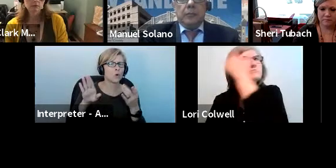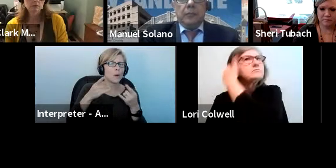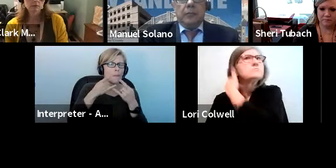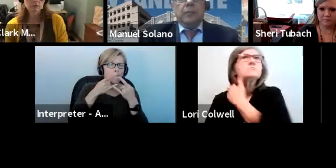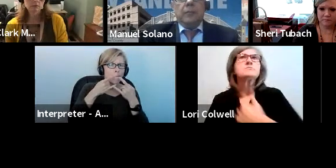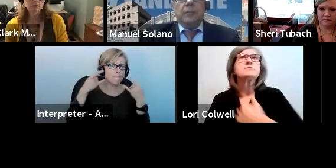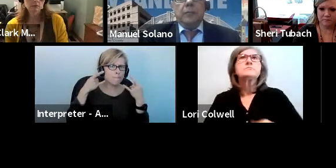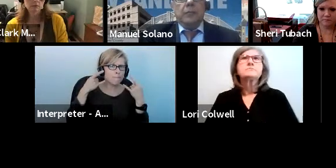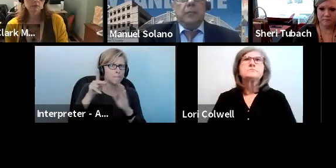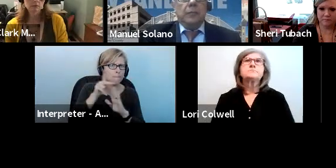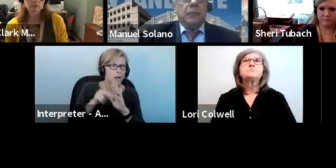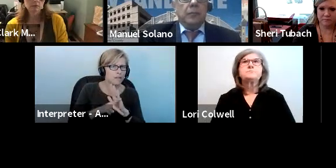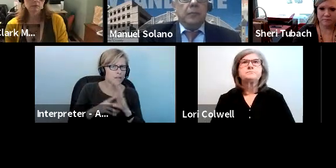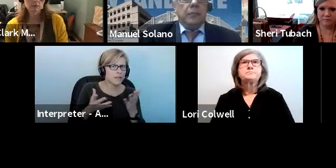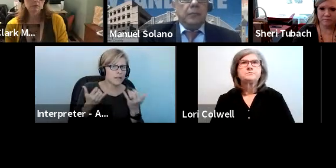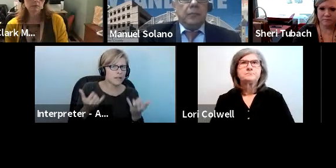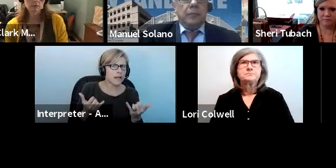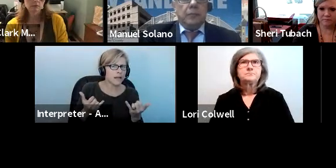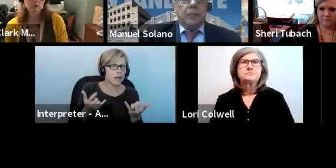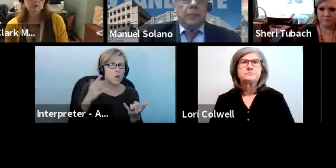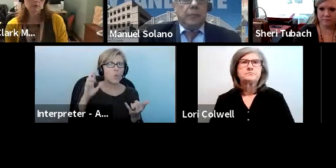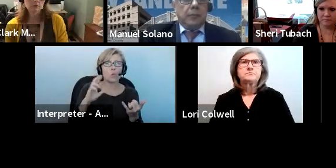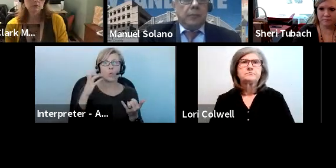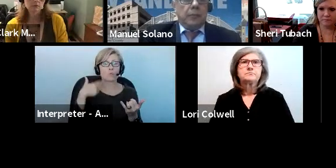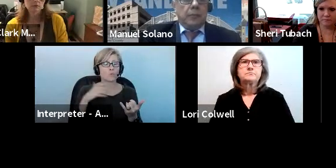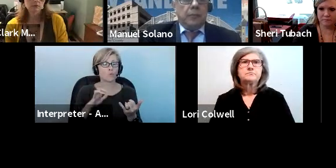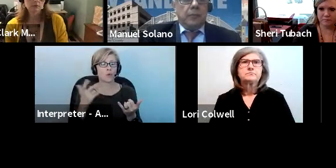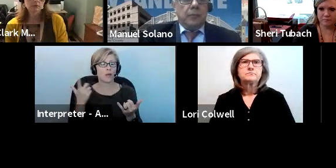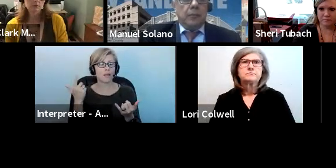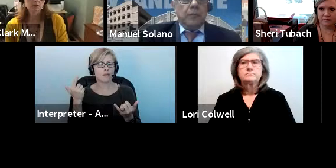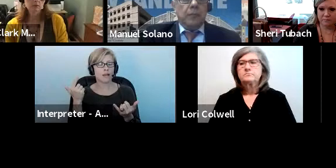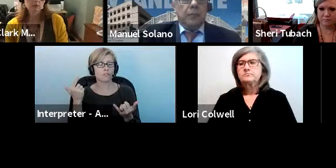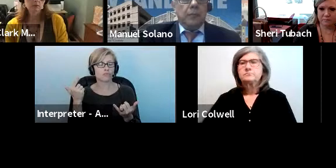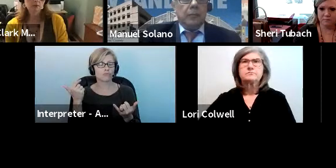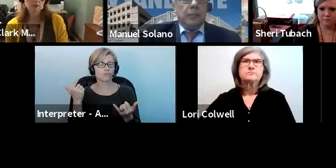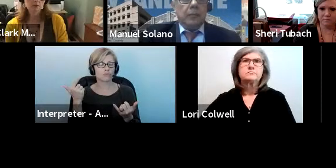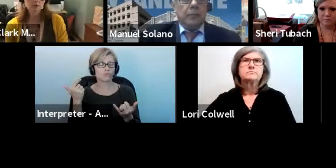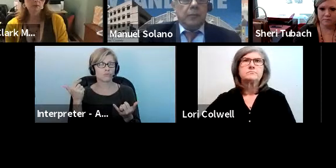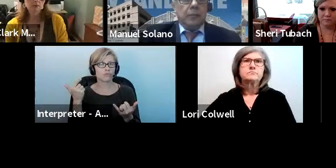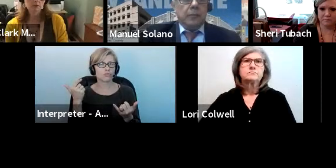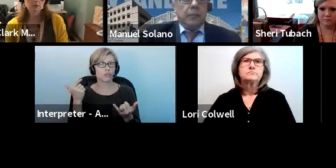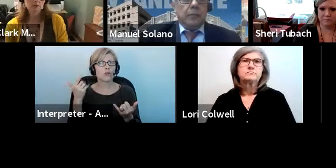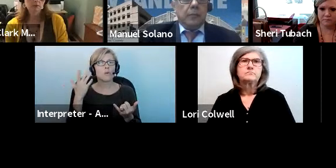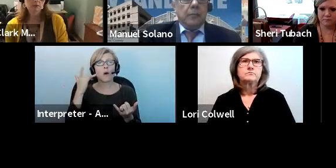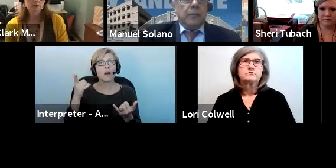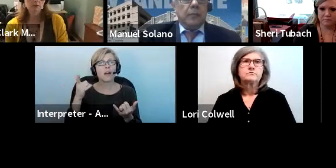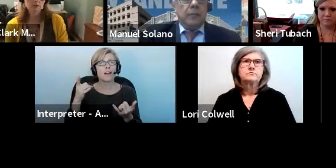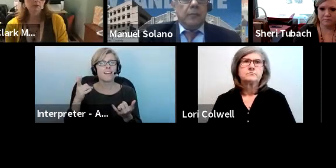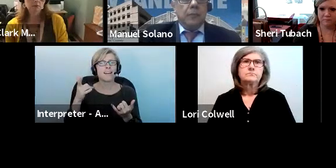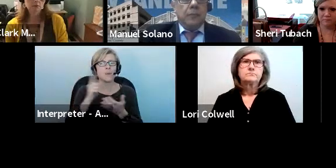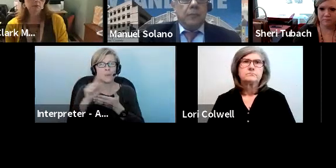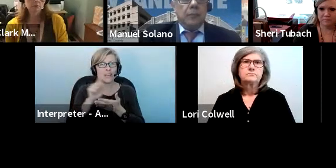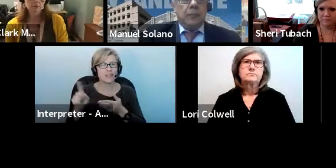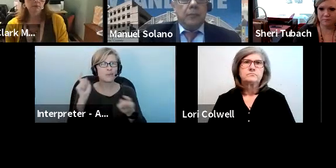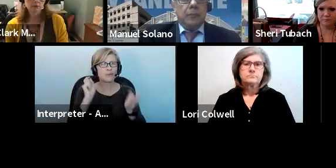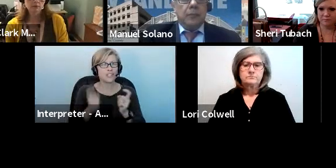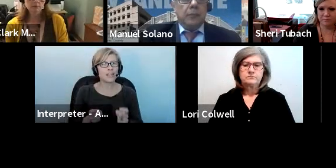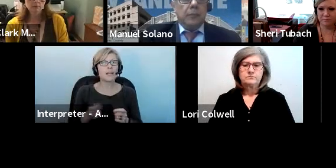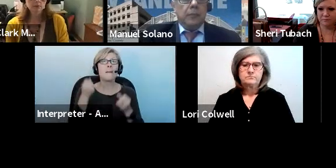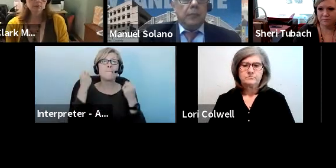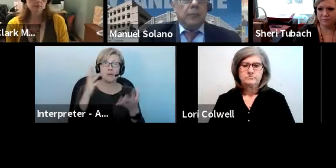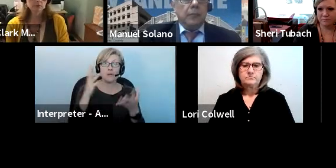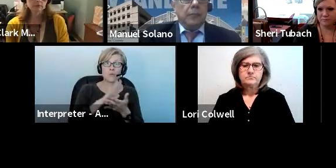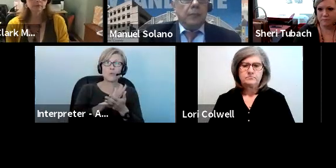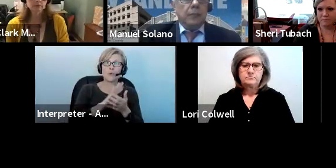policy now. The reason we tried to do it last year on a weekly basis is because they would change, right? Lots of schools started off